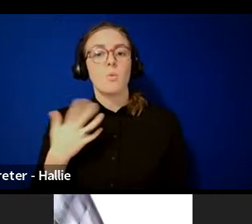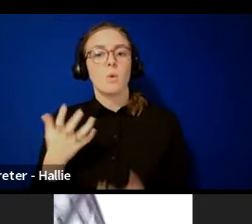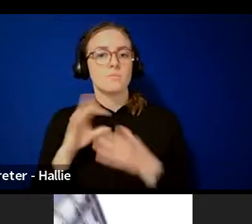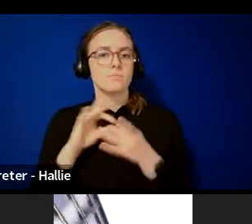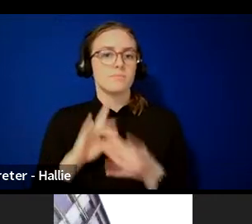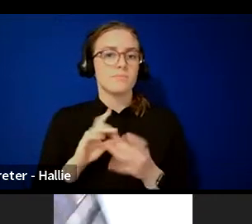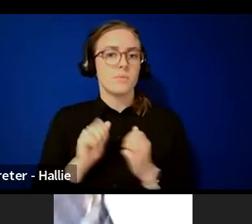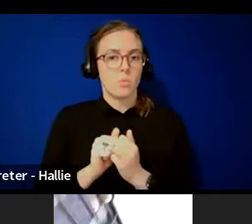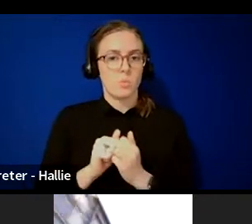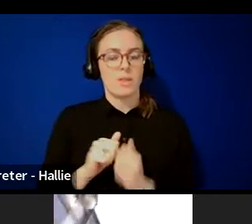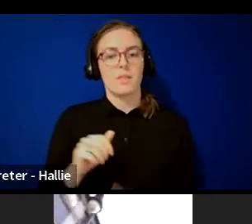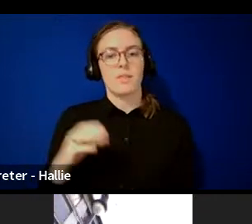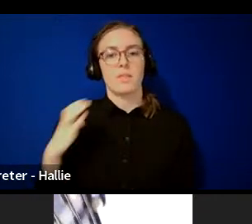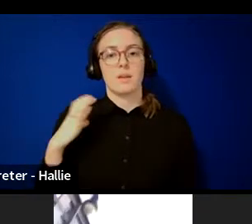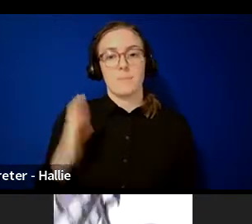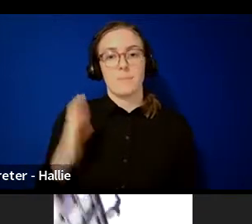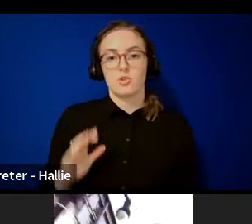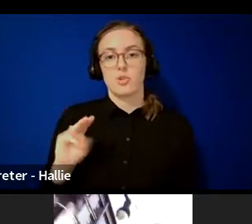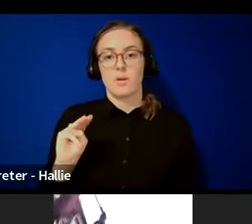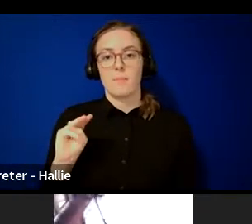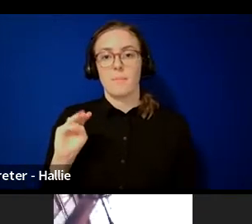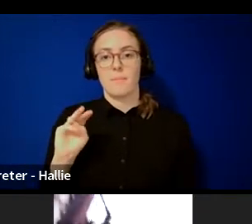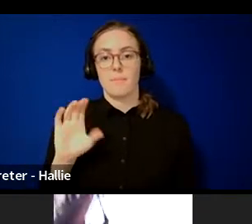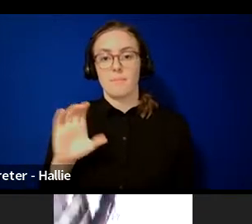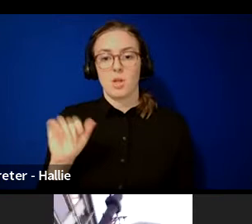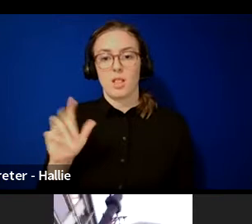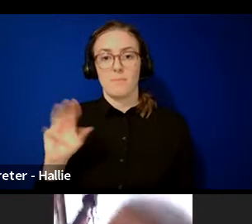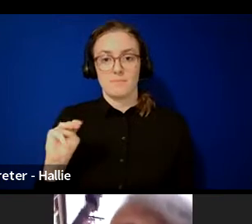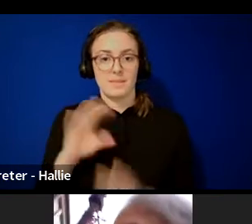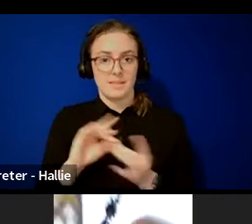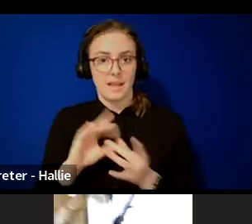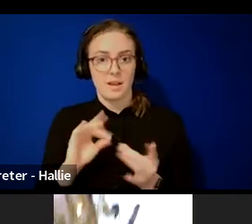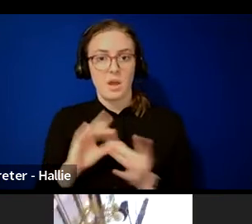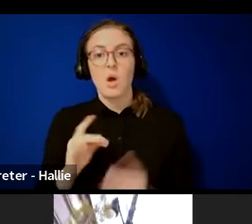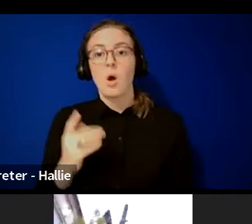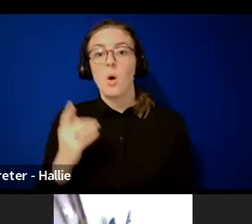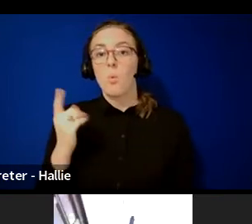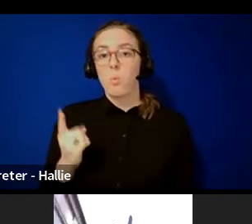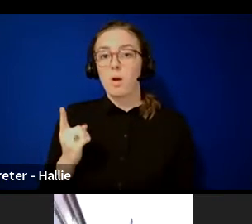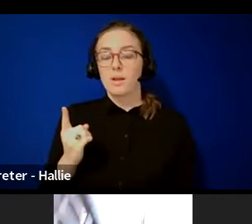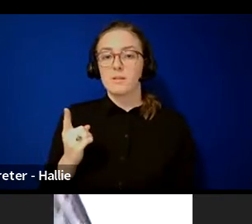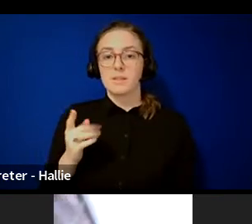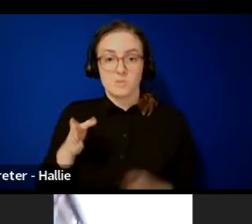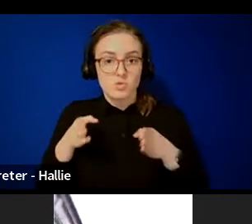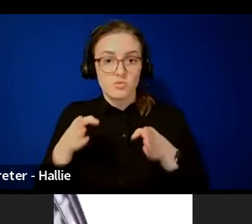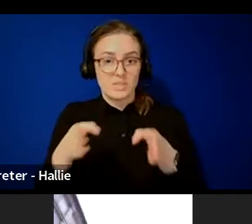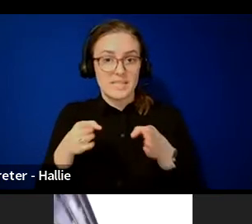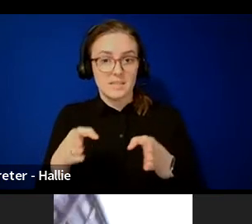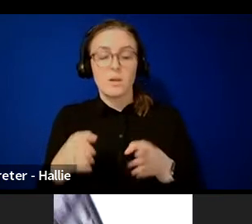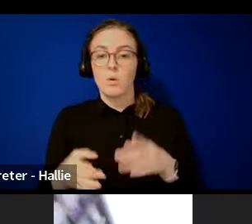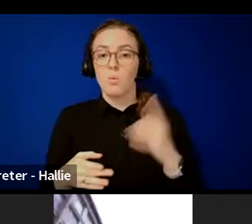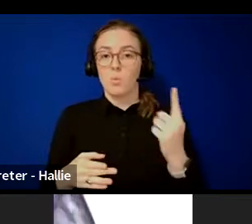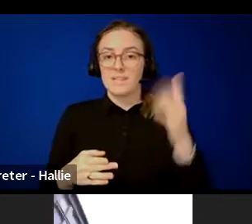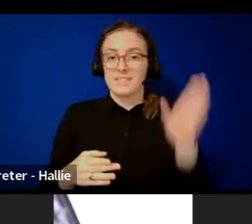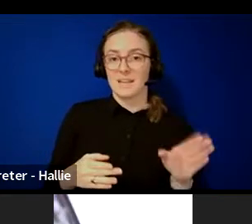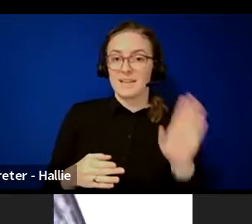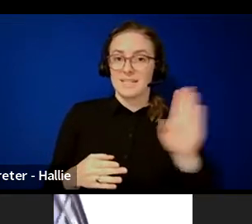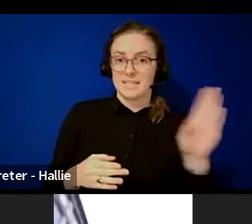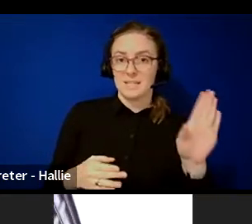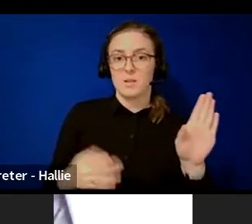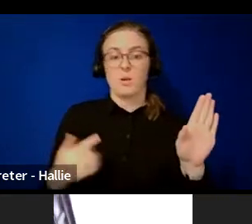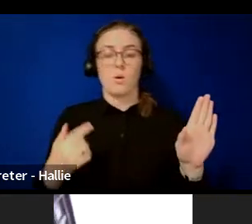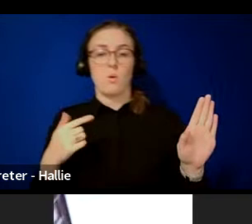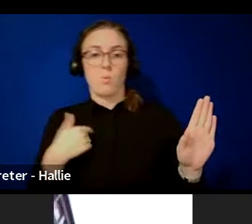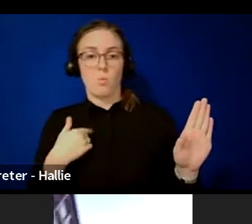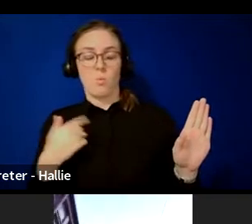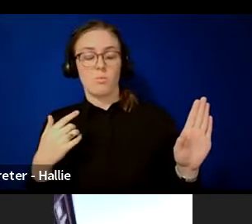Commissioner McCollum said, because one side of the street is his and the other side of the street is mine. And we do